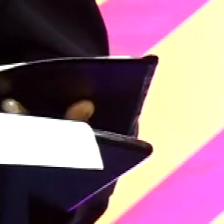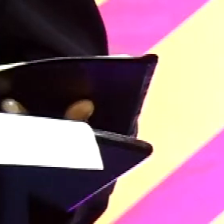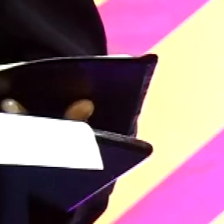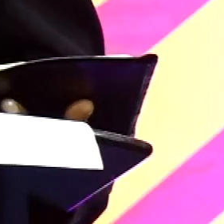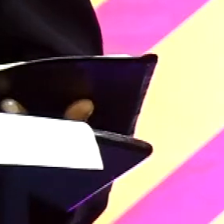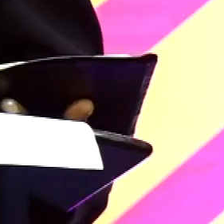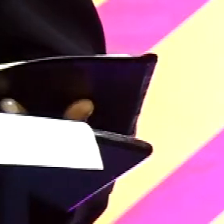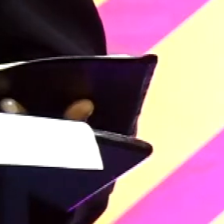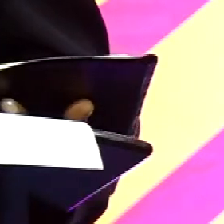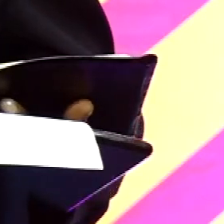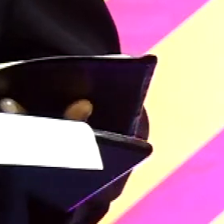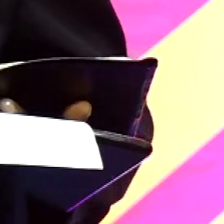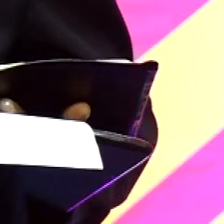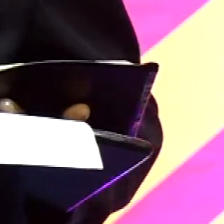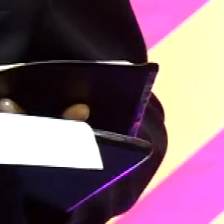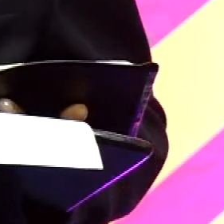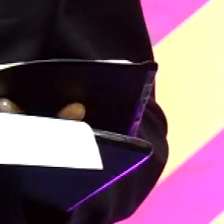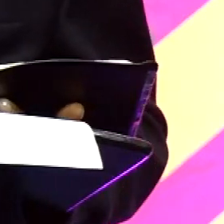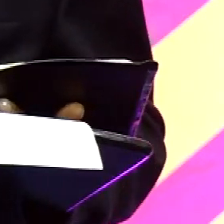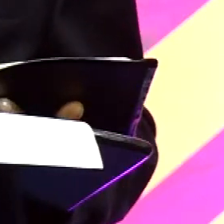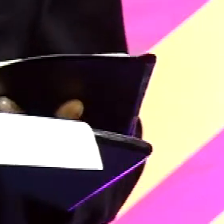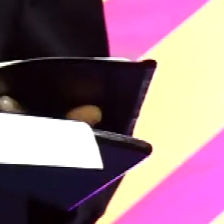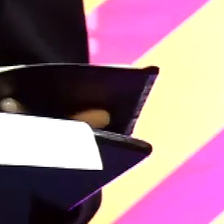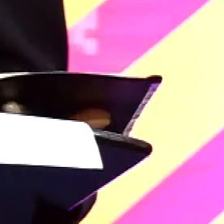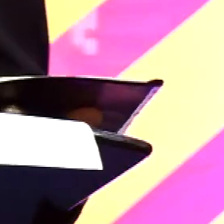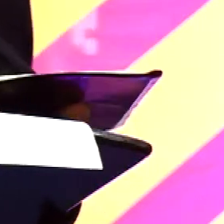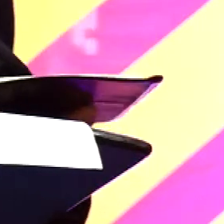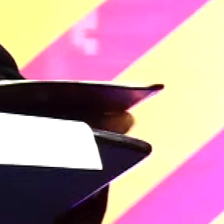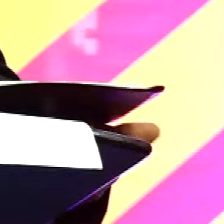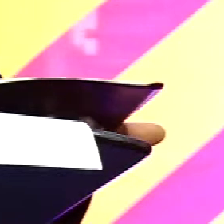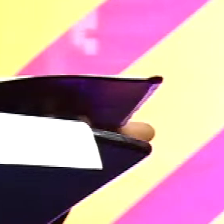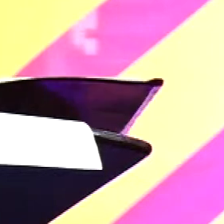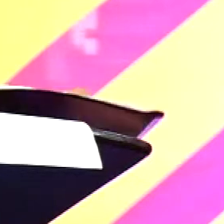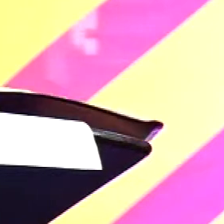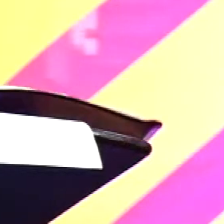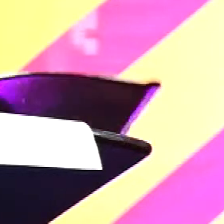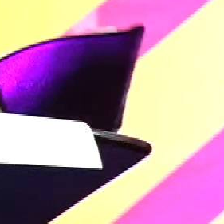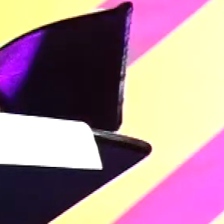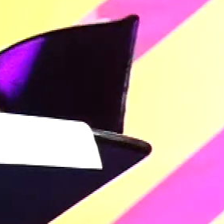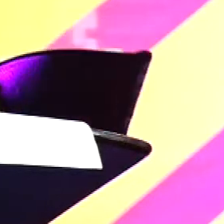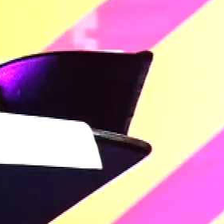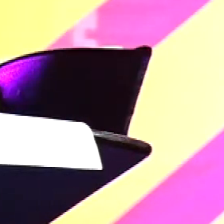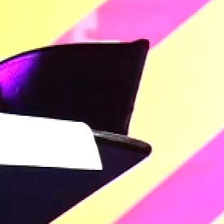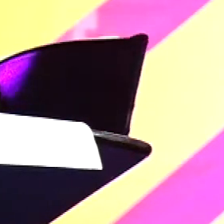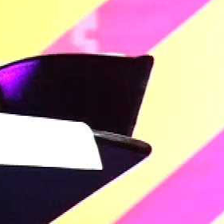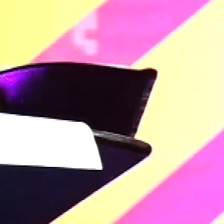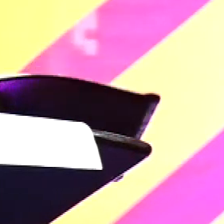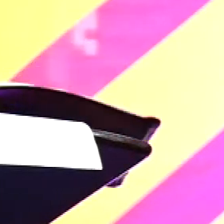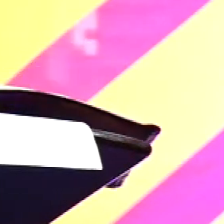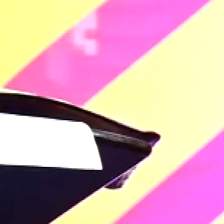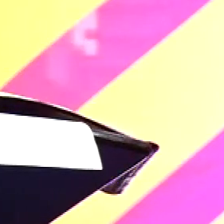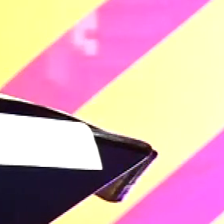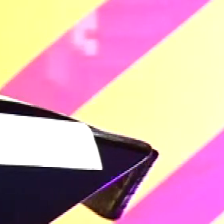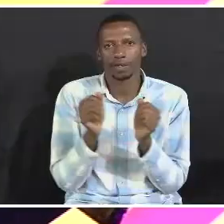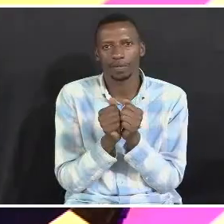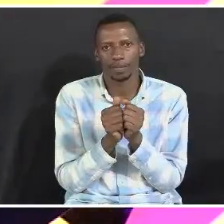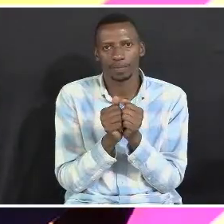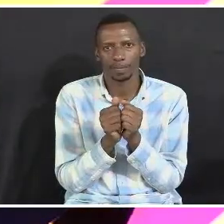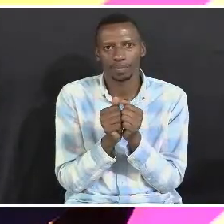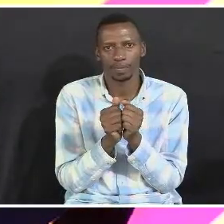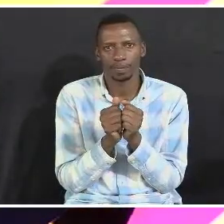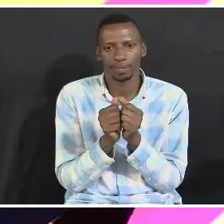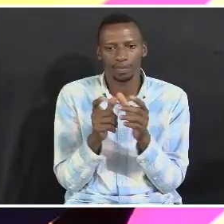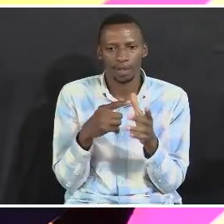stretched out his hand. He took the knife to slay his son. Verse 10.